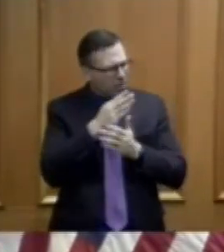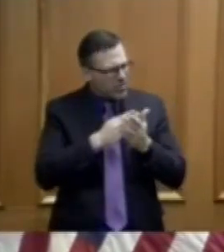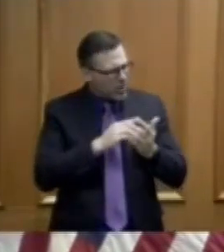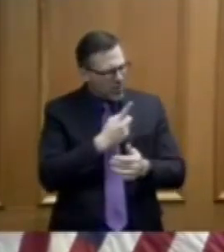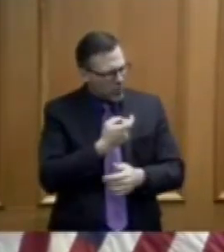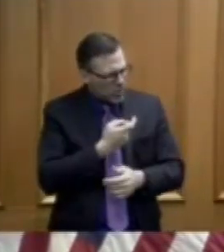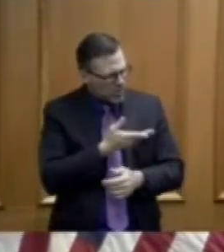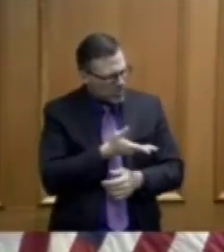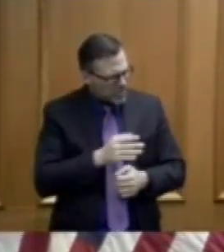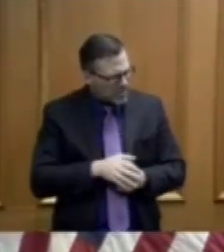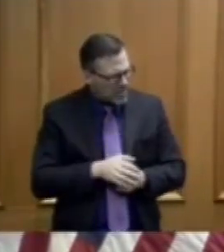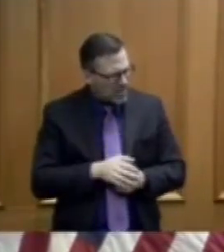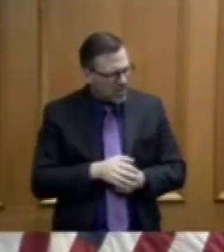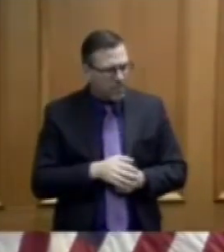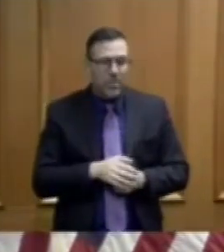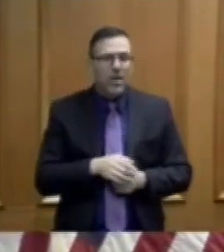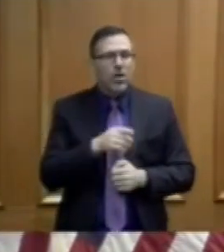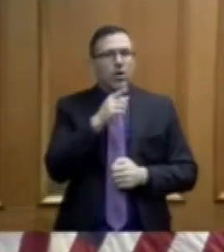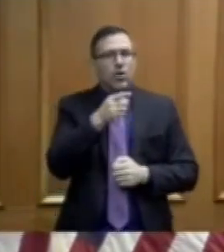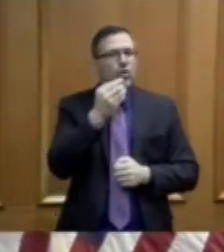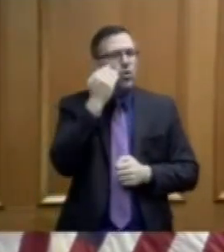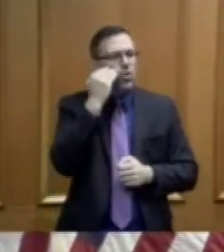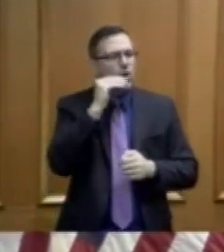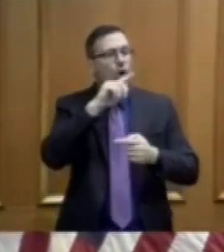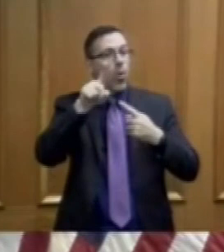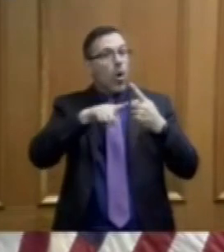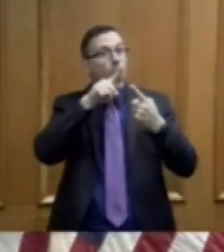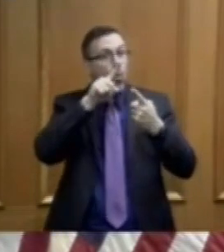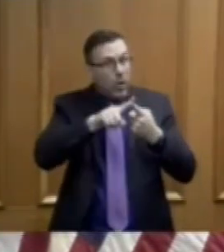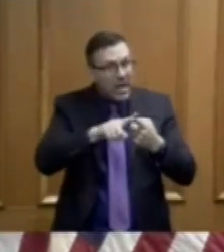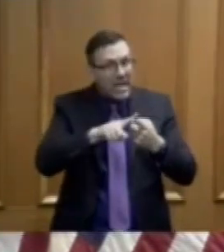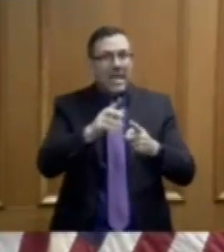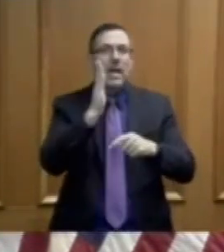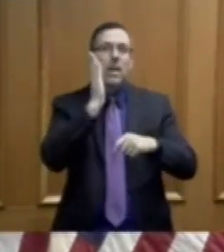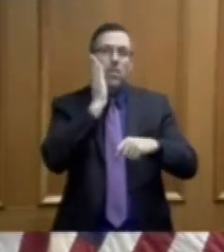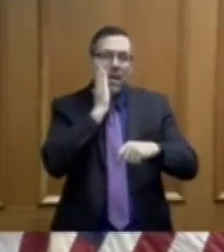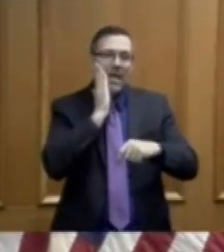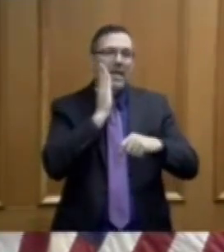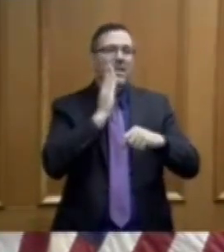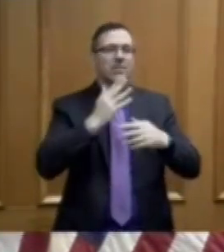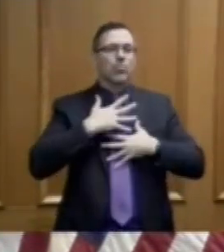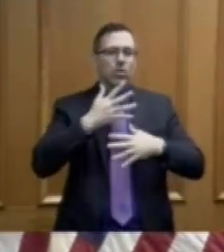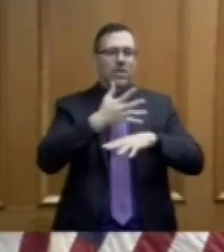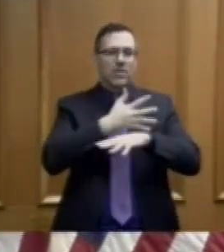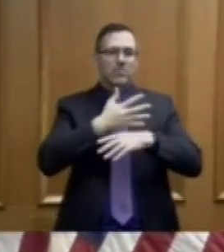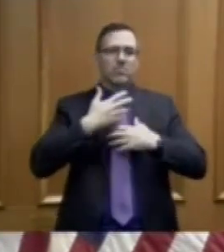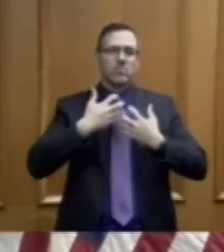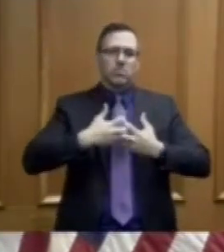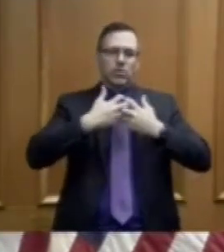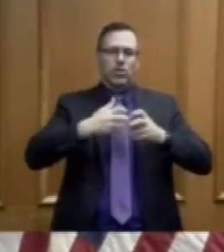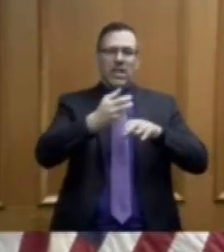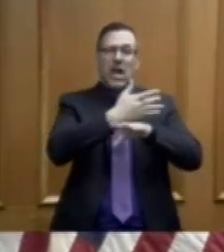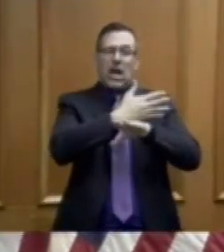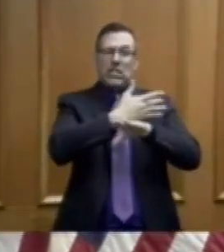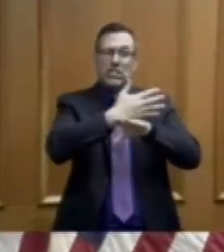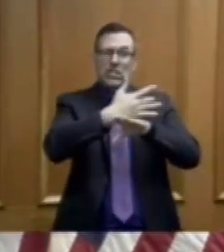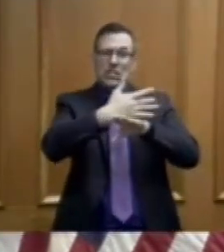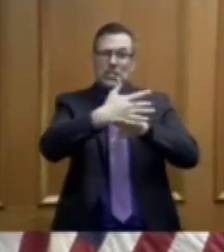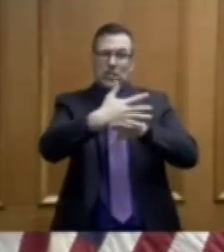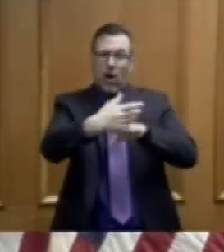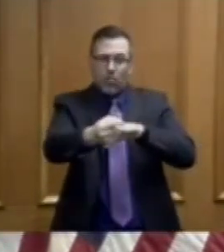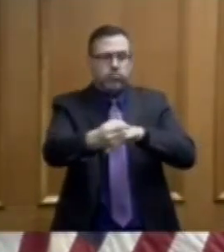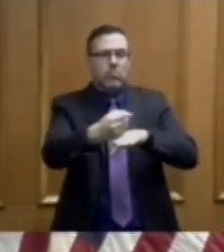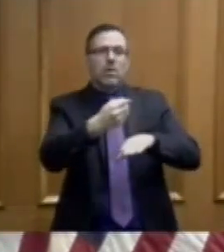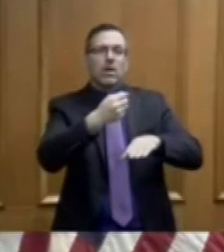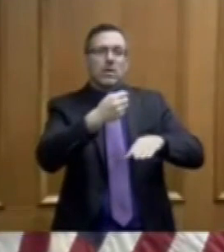Specifically about, do you have a target date for shortages of beds and ventilators? I know you had mentioned that you expect that to happen, but any